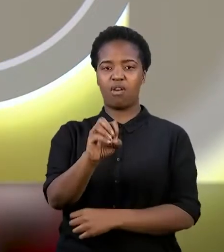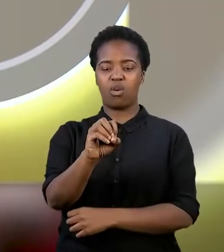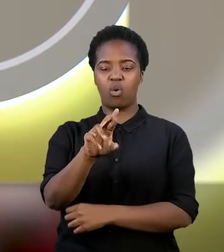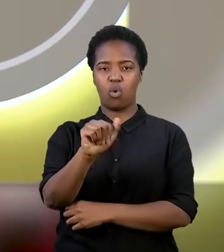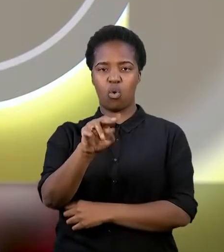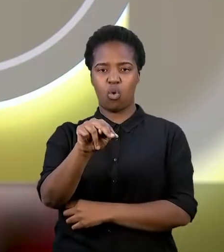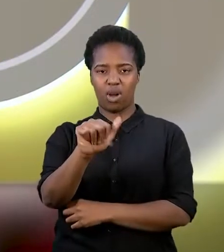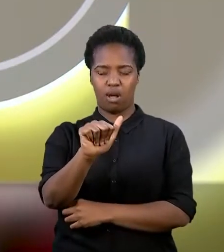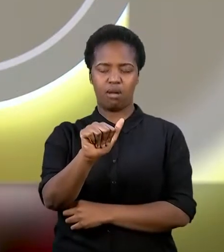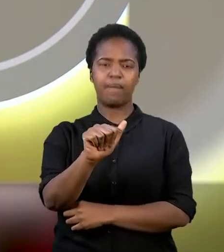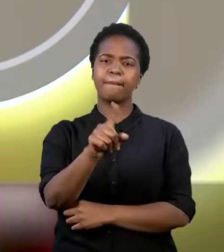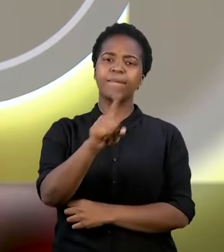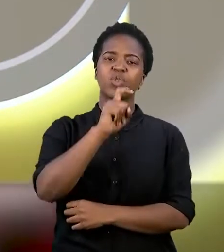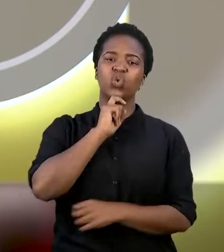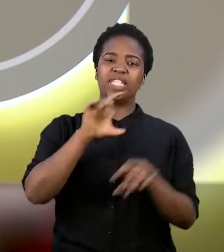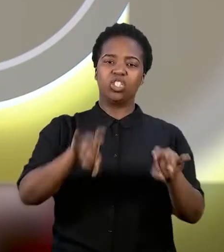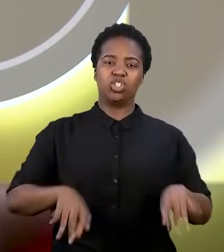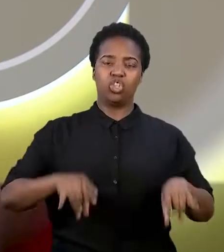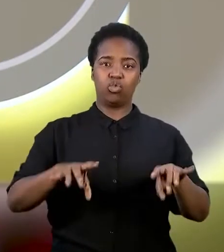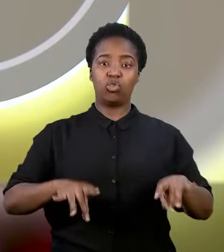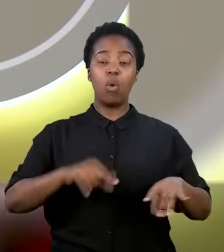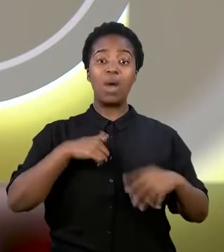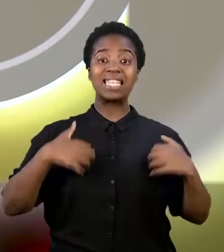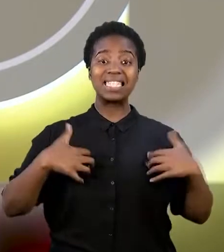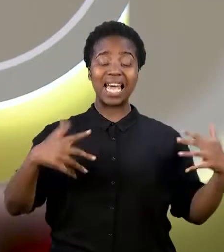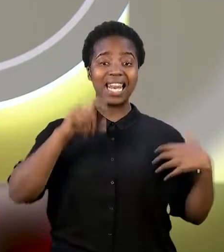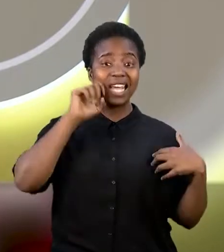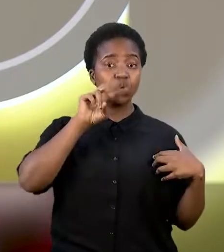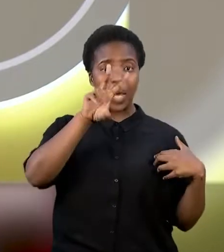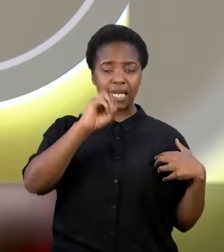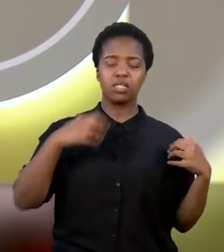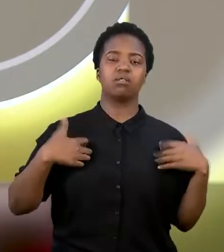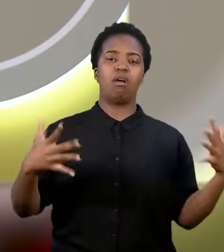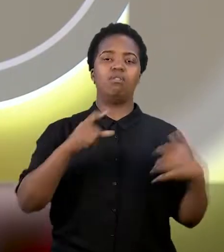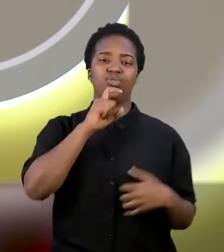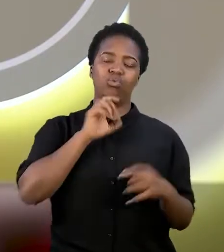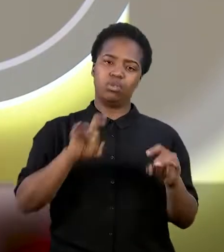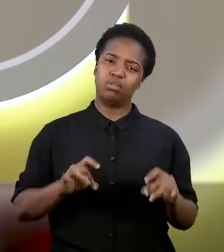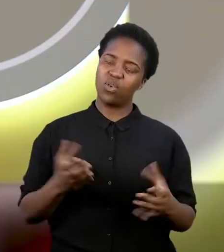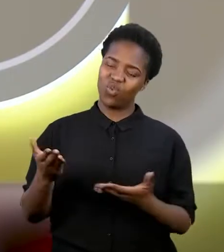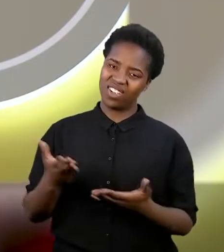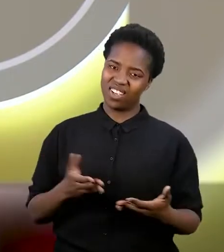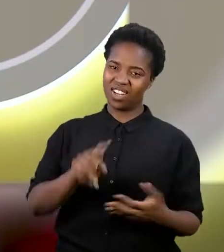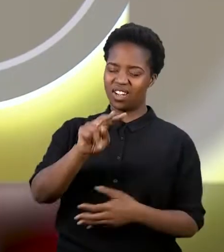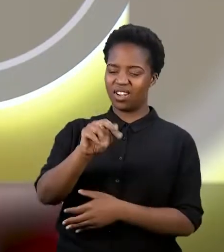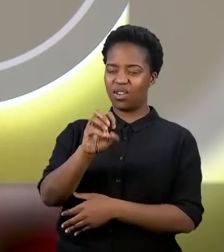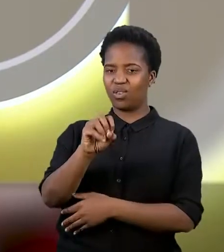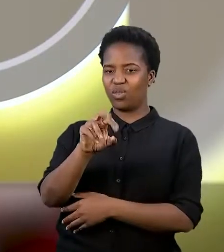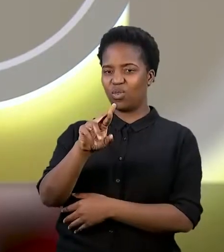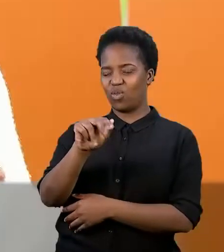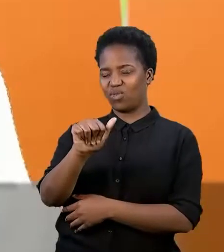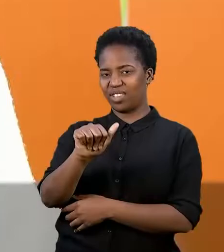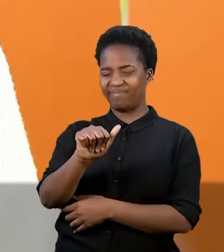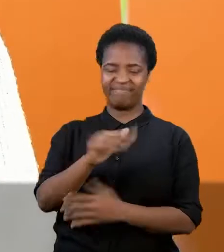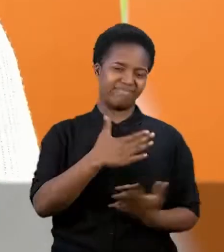na le Nora Shabangu eo e sale e le wheelchair user ho tloha a na le dilemo tse 20. Ra o amohela ho TalkAbility,